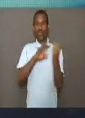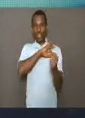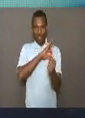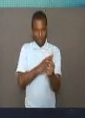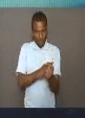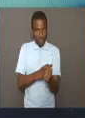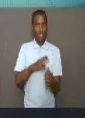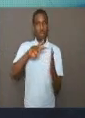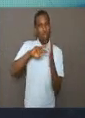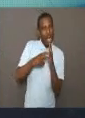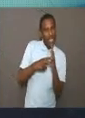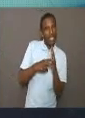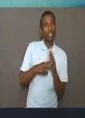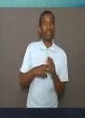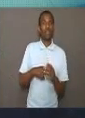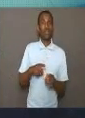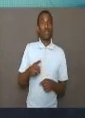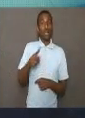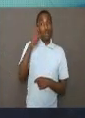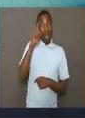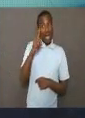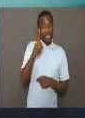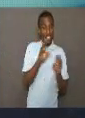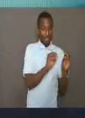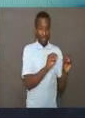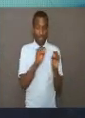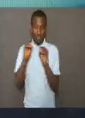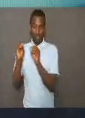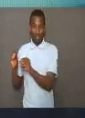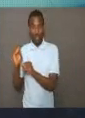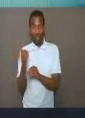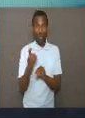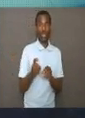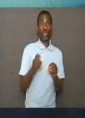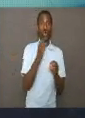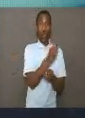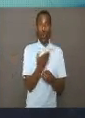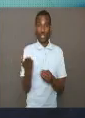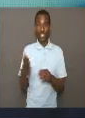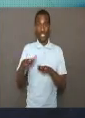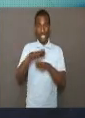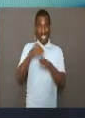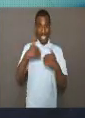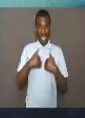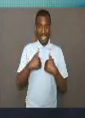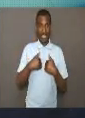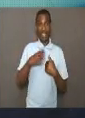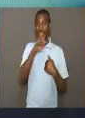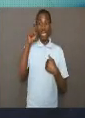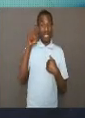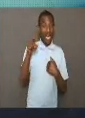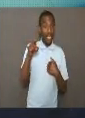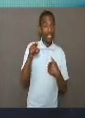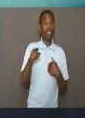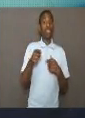is the force on a displaced object that acts towards its original